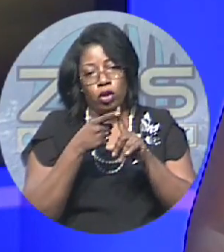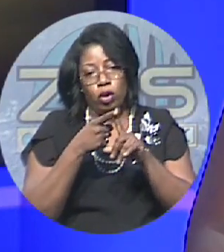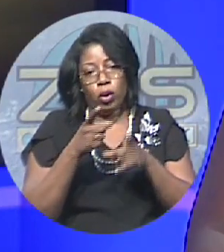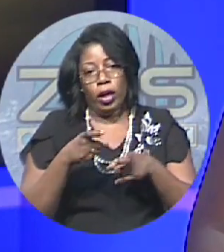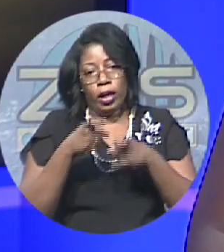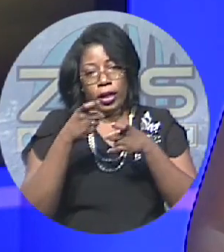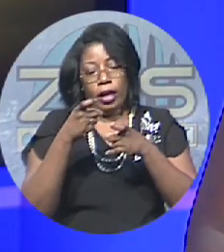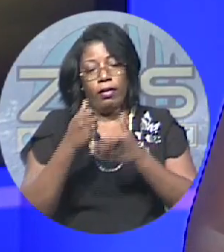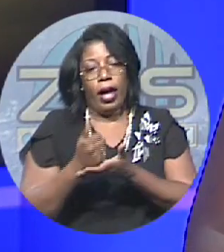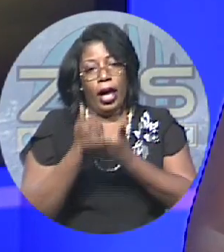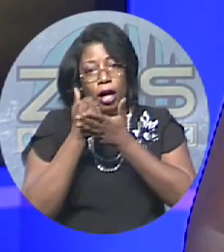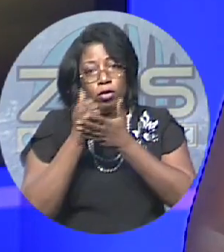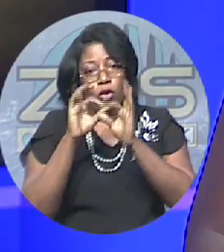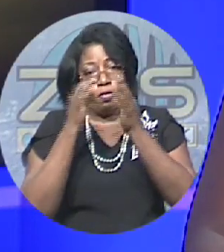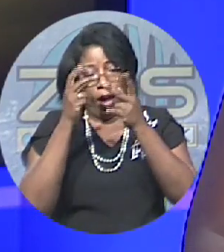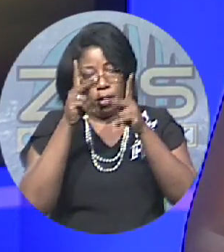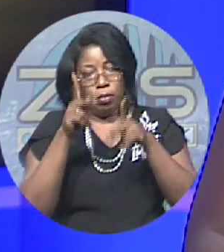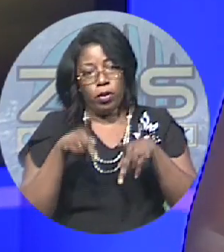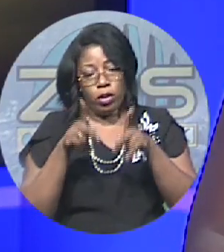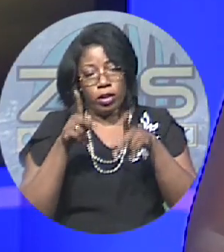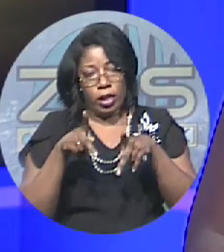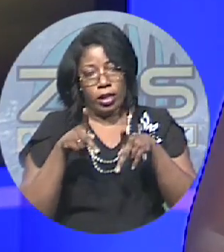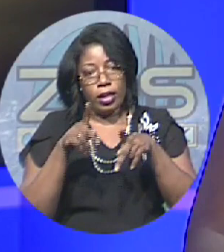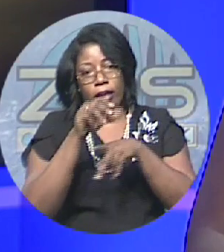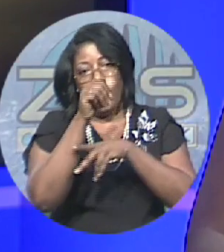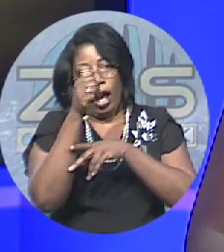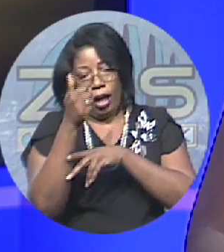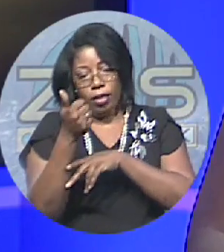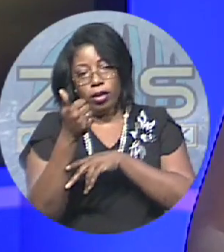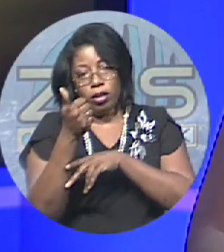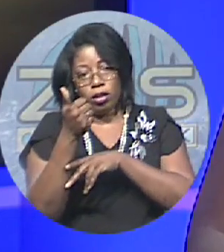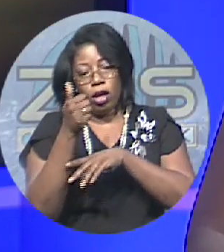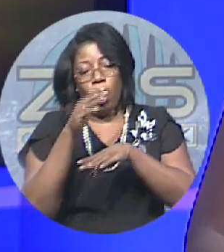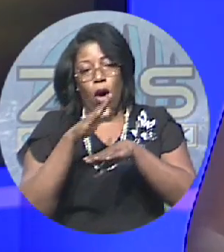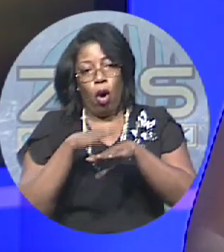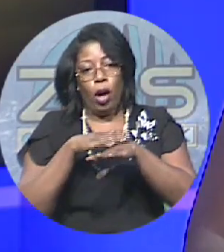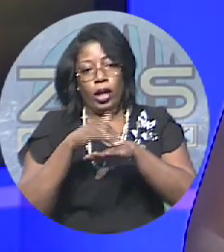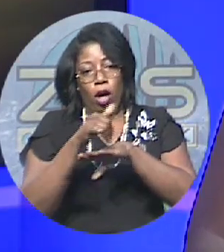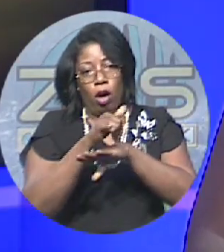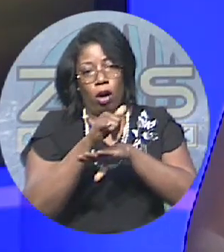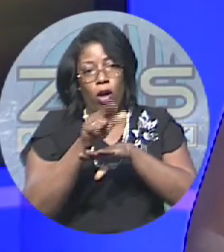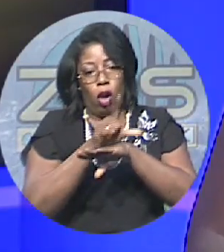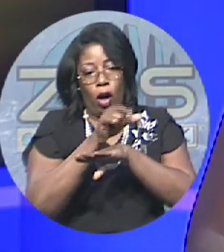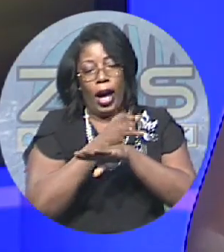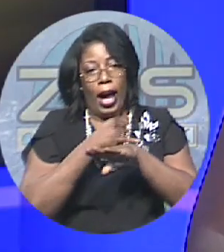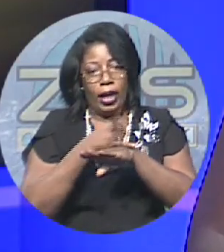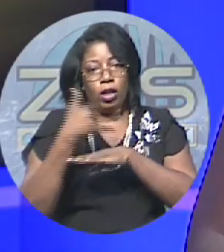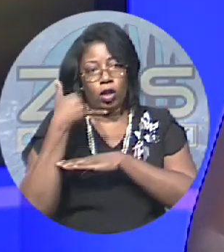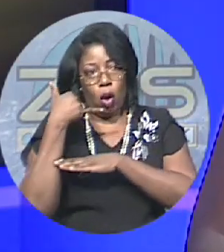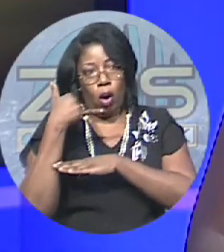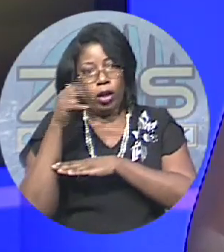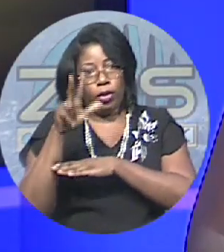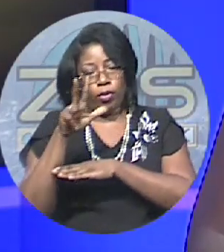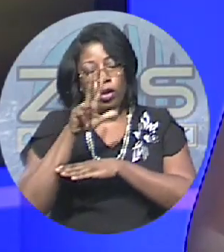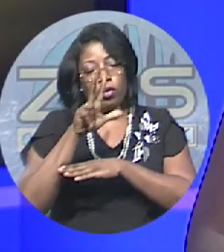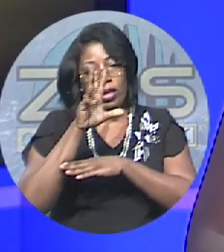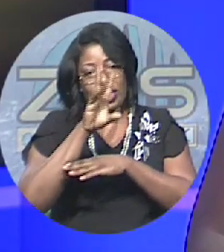to their relatives and others impacted by the hurricane on Long Island are asked to call telephone number